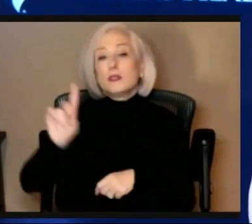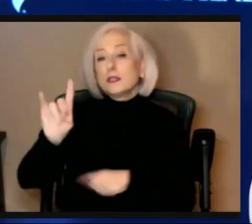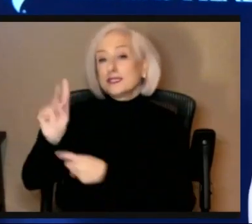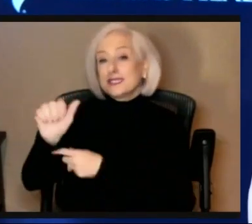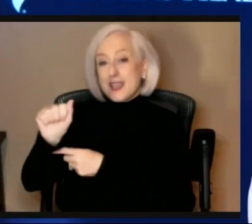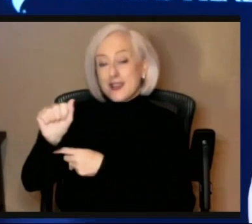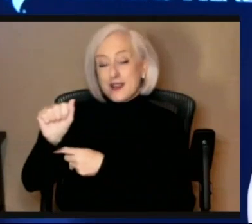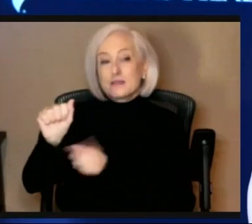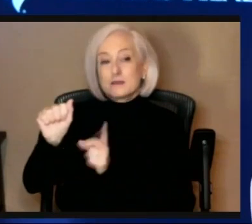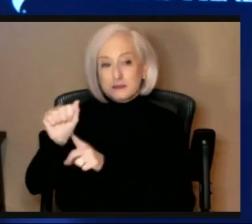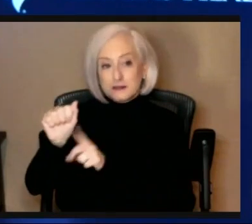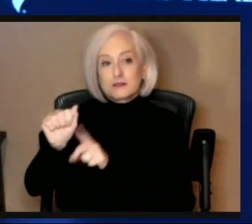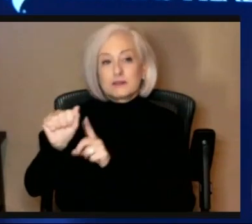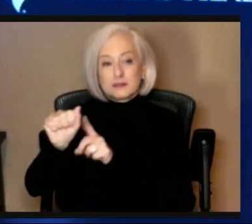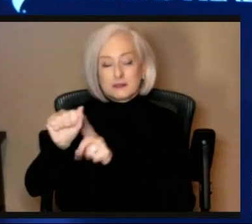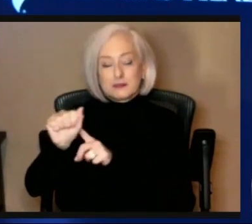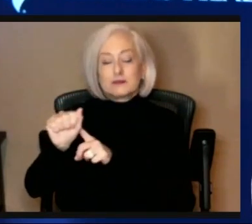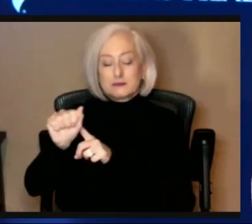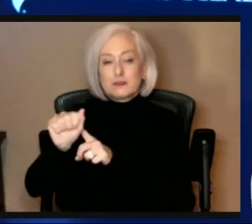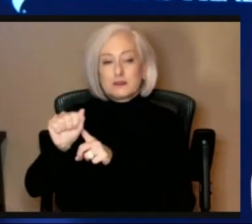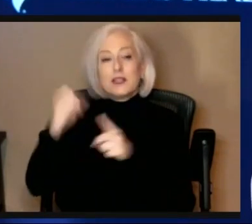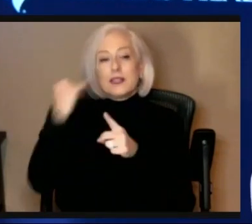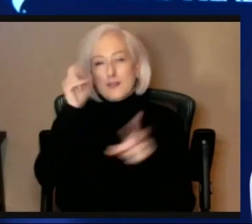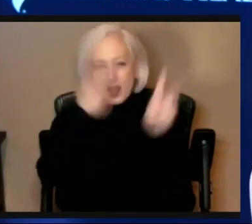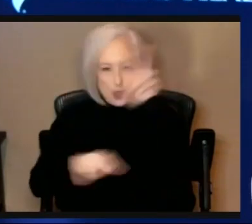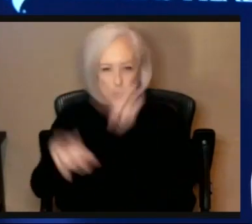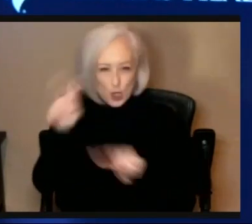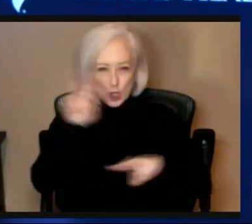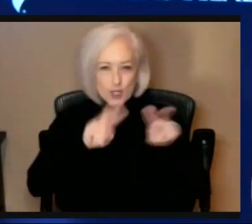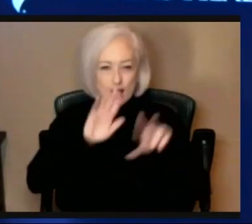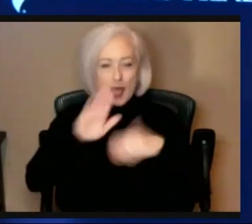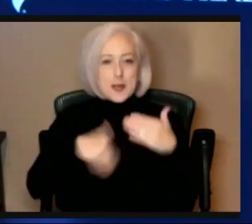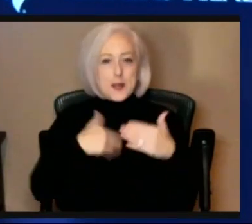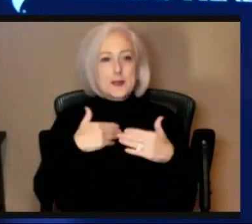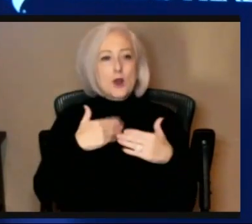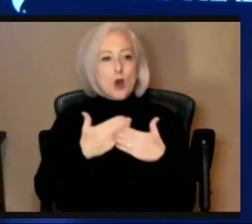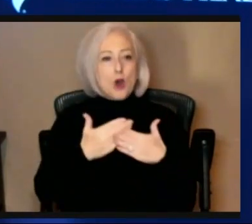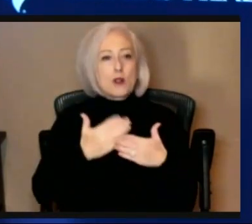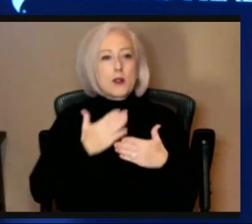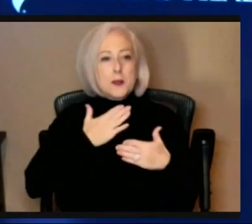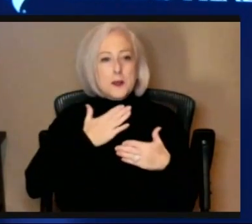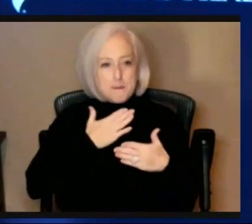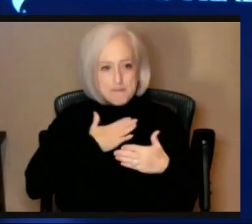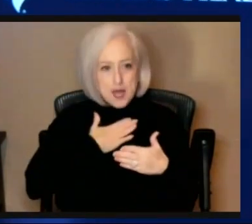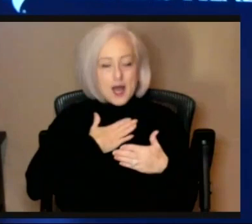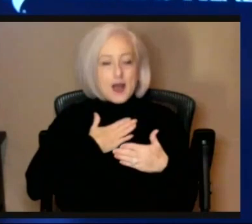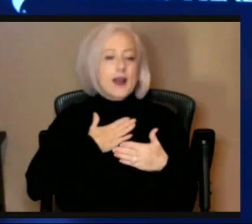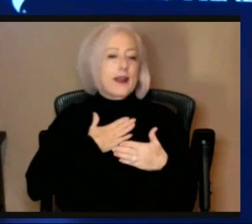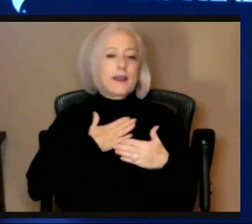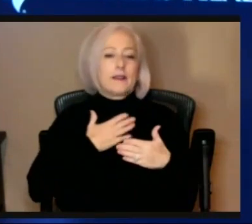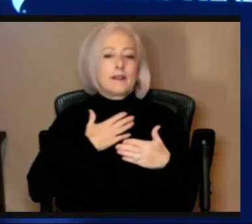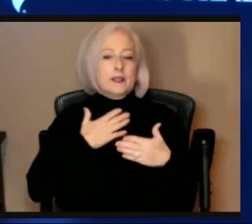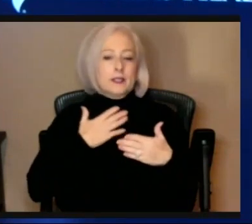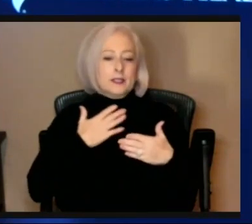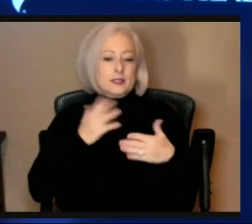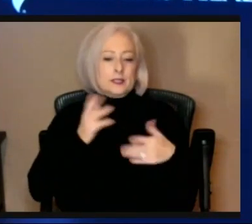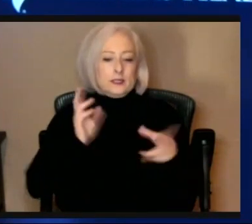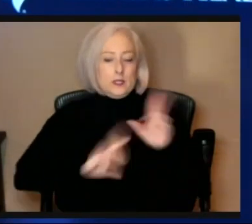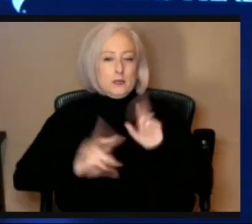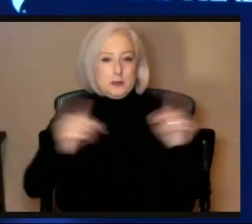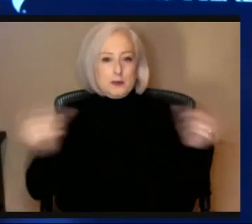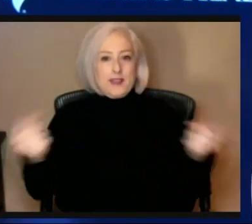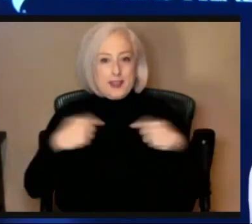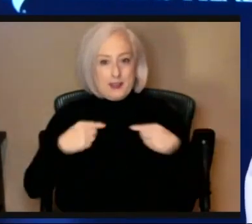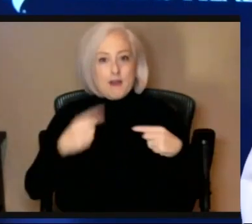you, if I look at what my practice how my practice has changed for lung cancer operations, I'm